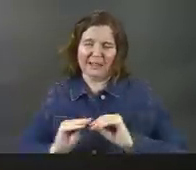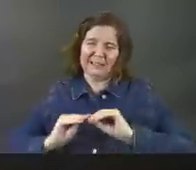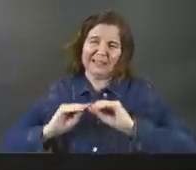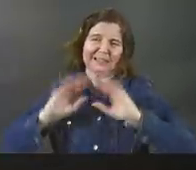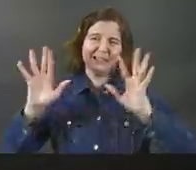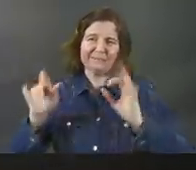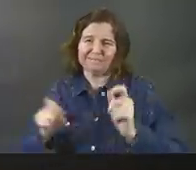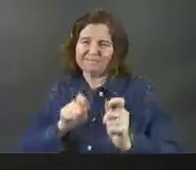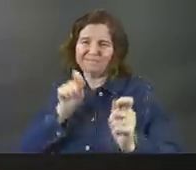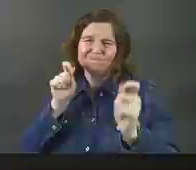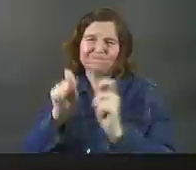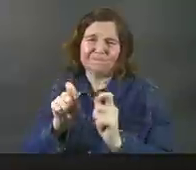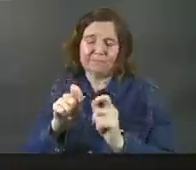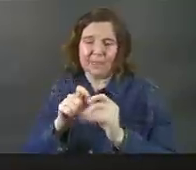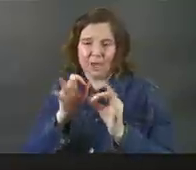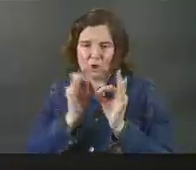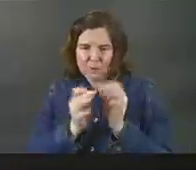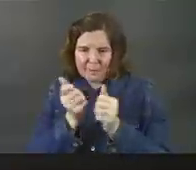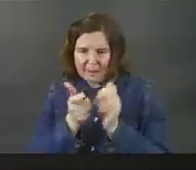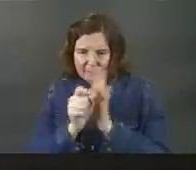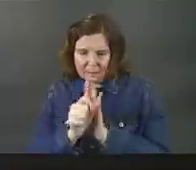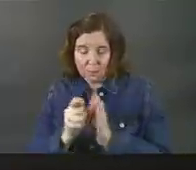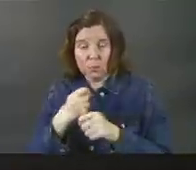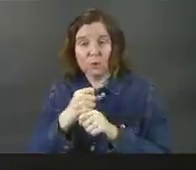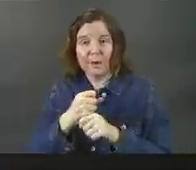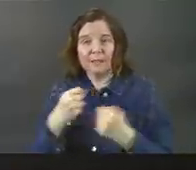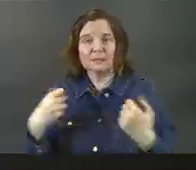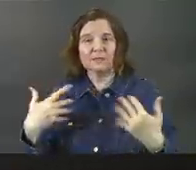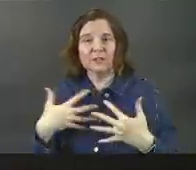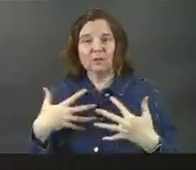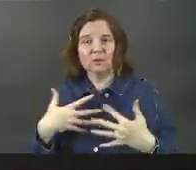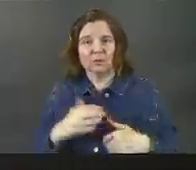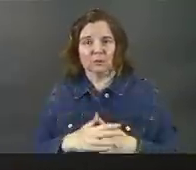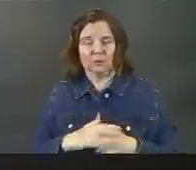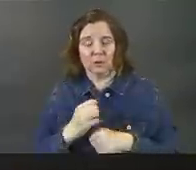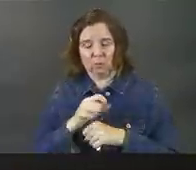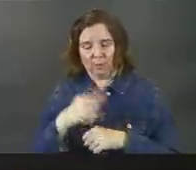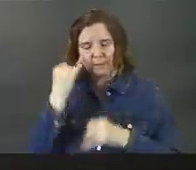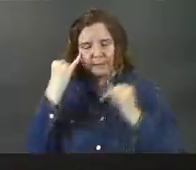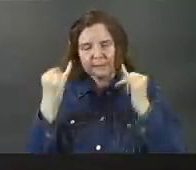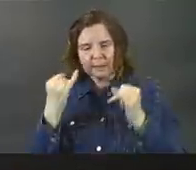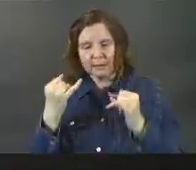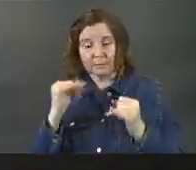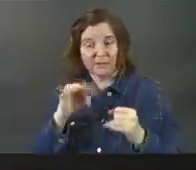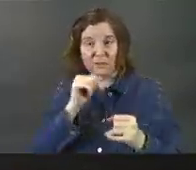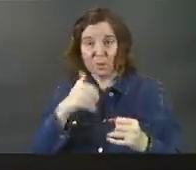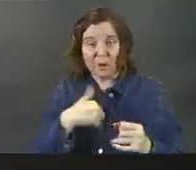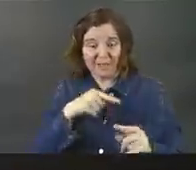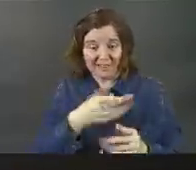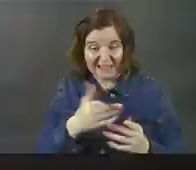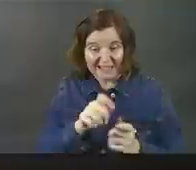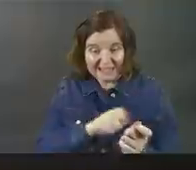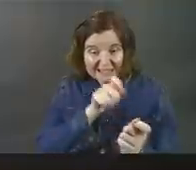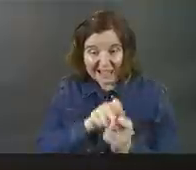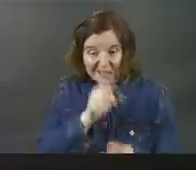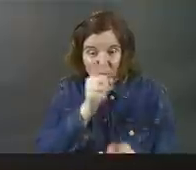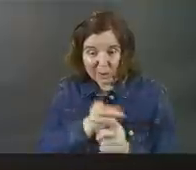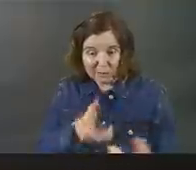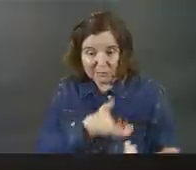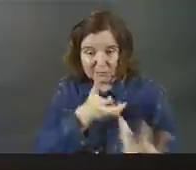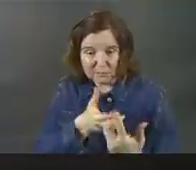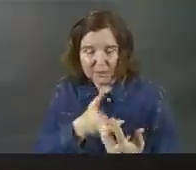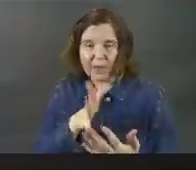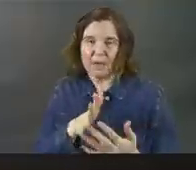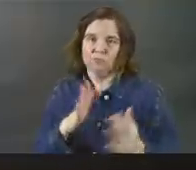clear and interpret every single sign, what we create is fear. And we create this idea of, if you don't have this thing exactly figured